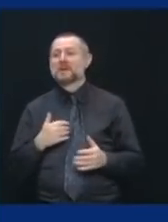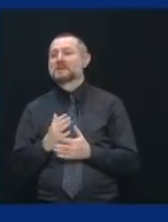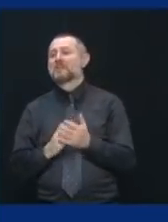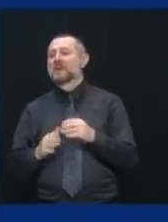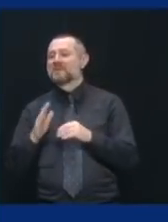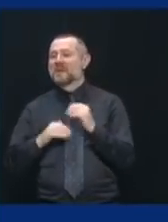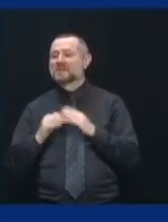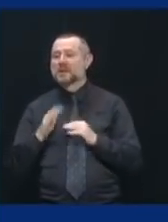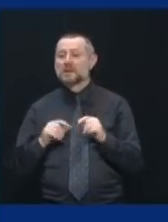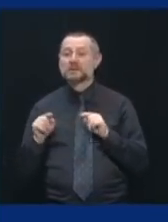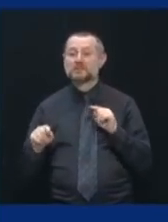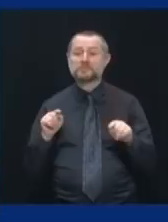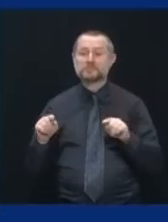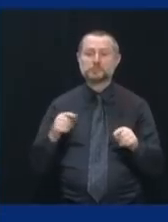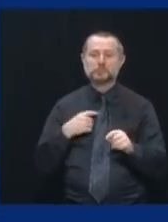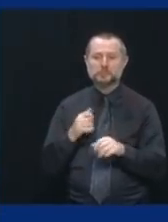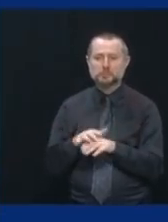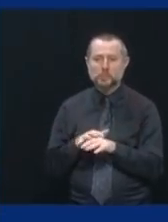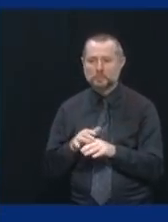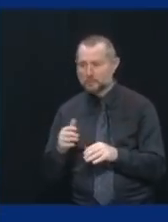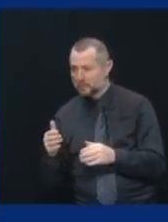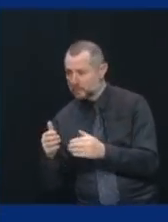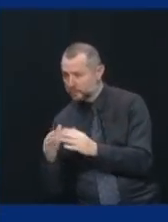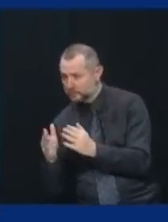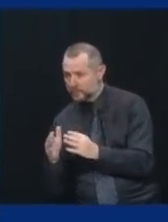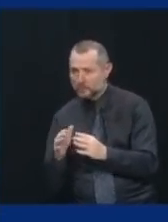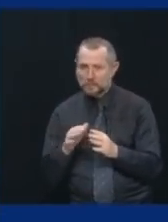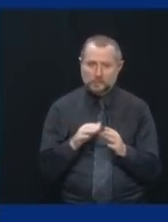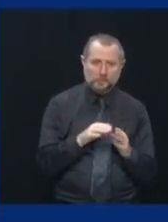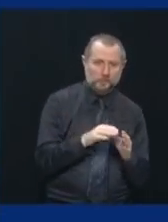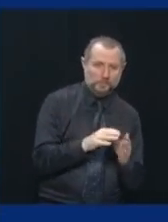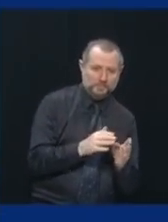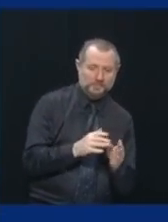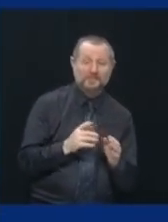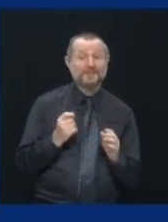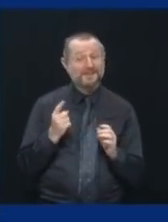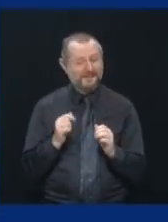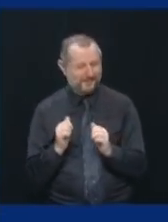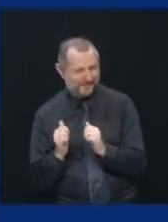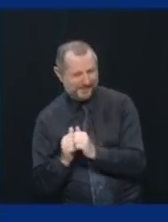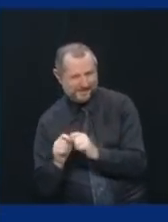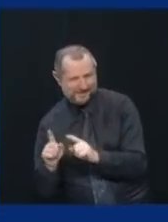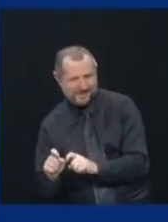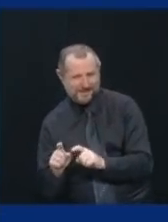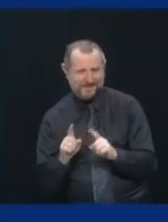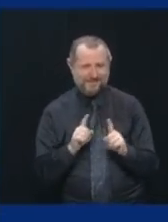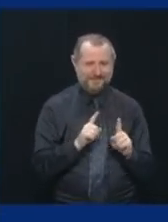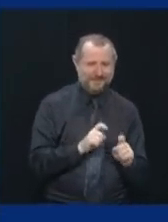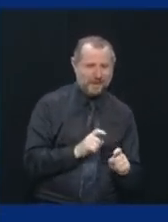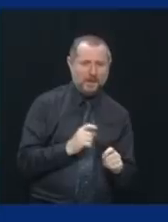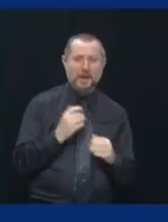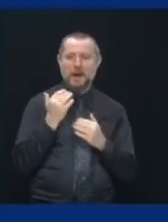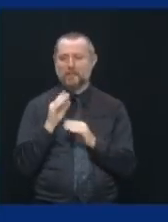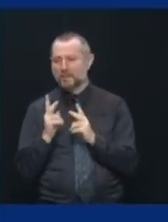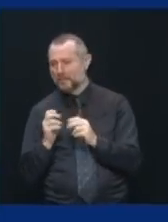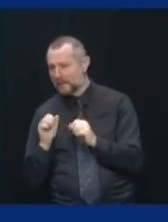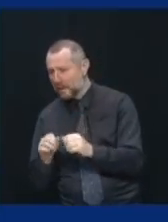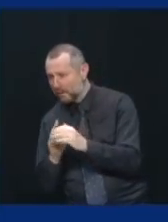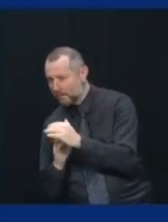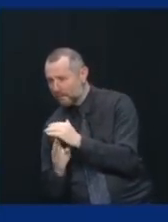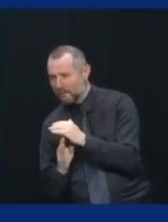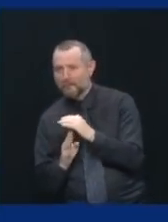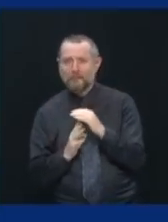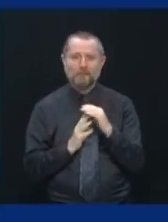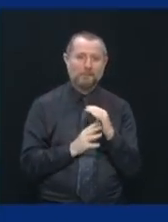that we want to start to reopen with testing and capacity limitations. And I'm going to be speaking more about